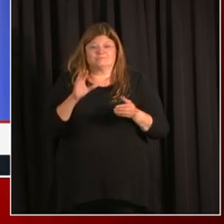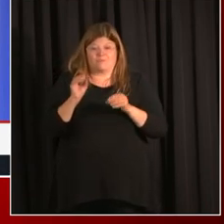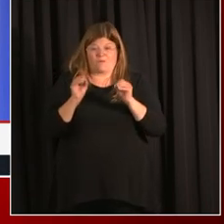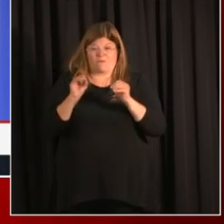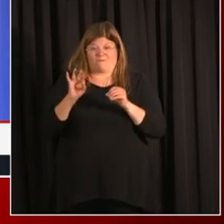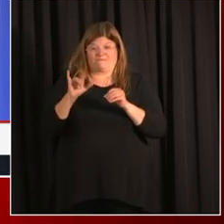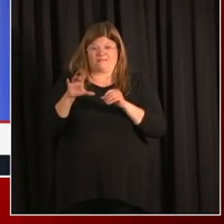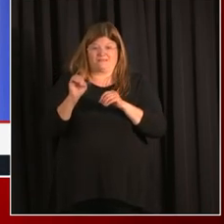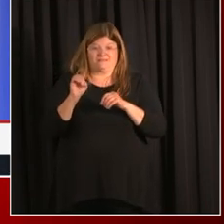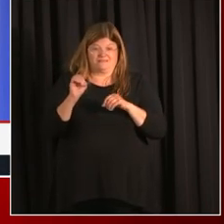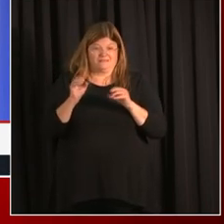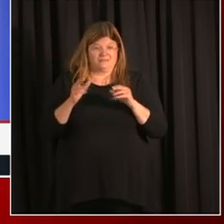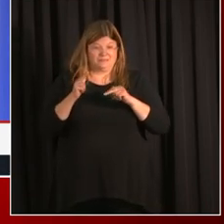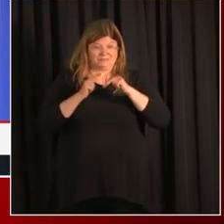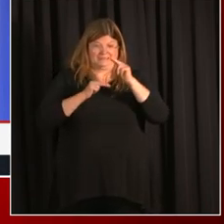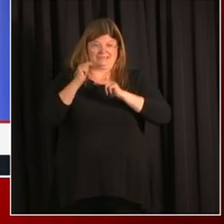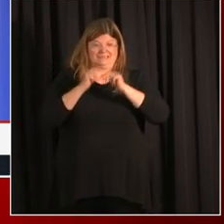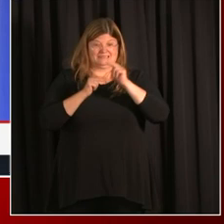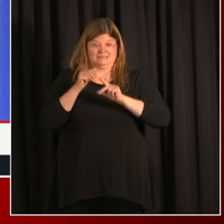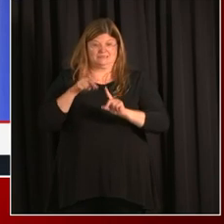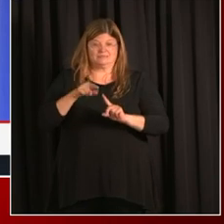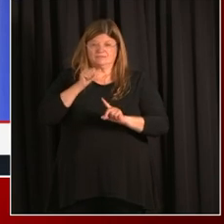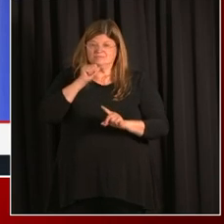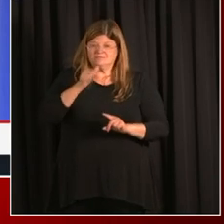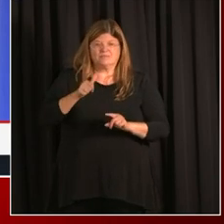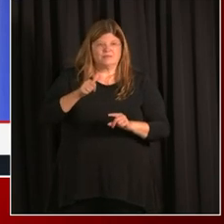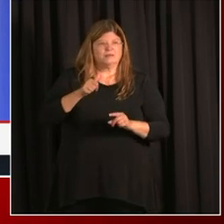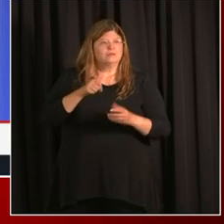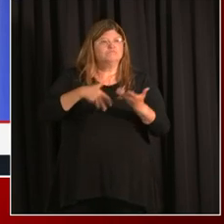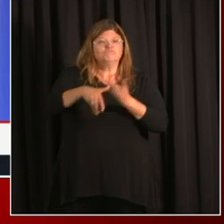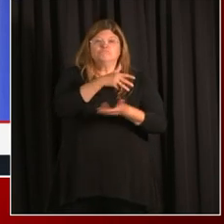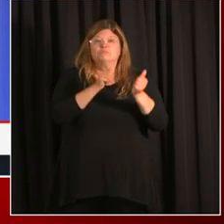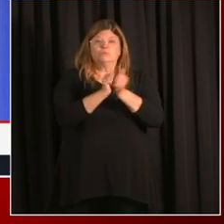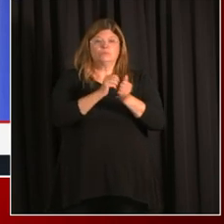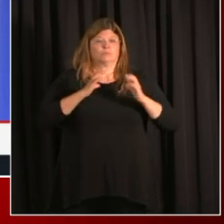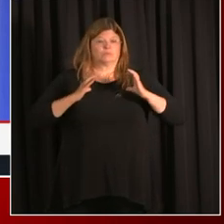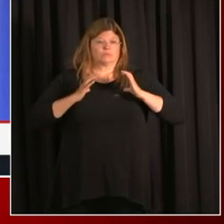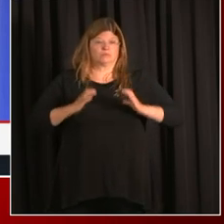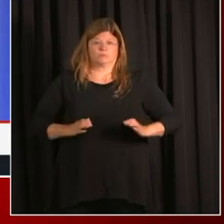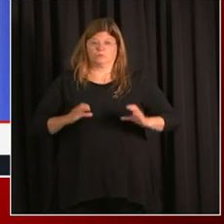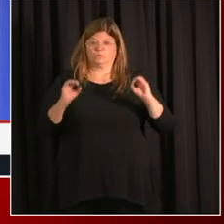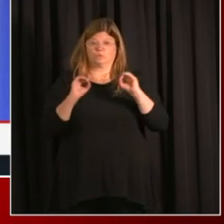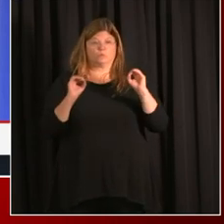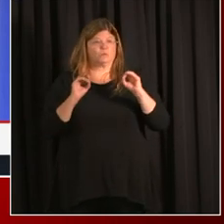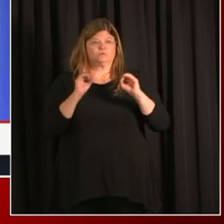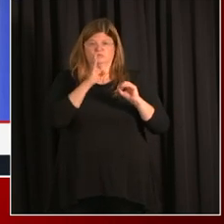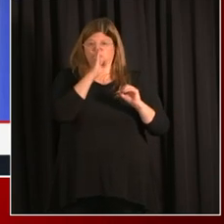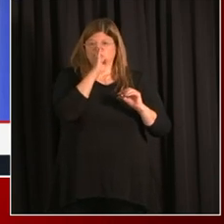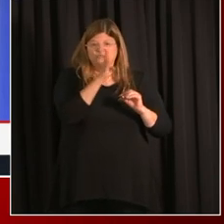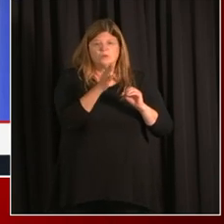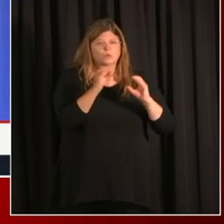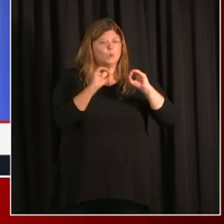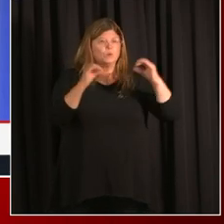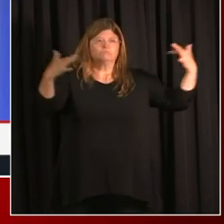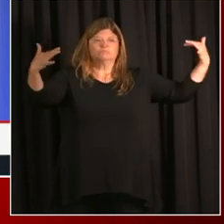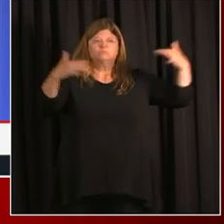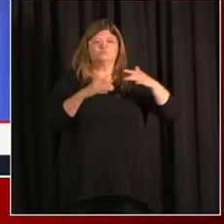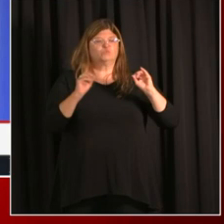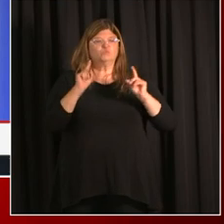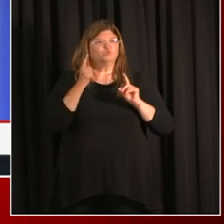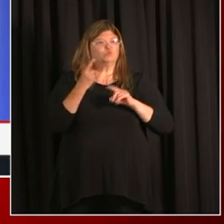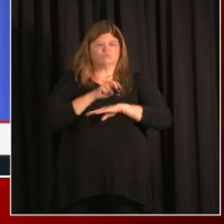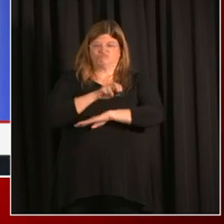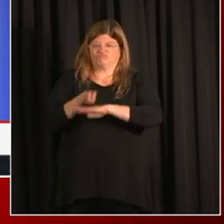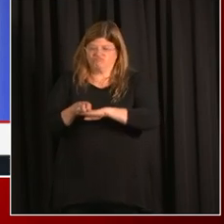not consumer facing, that do not offer direct services that require people to come in and